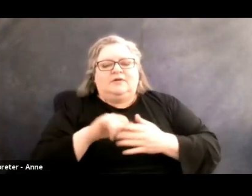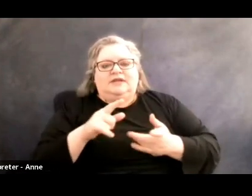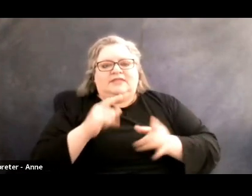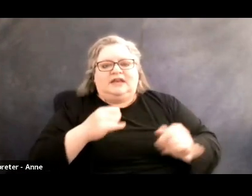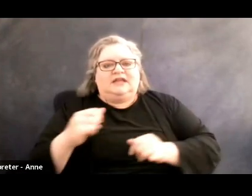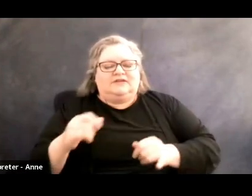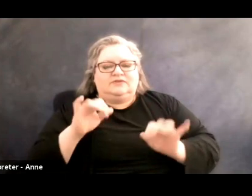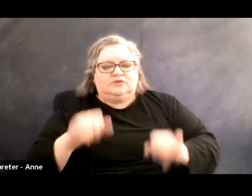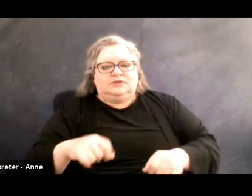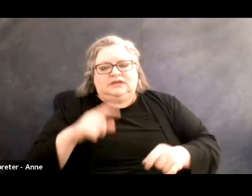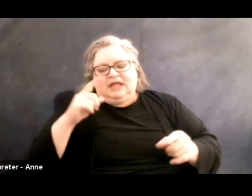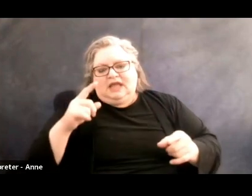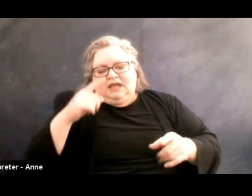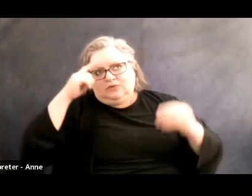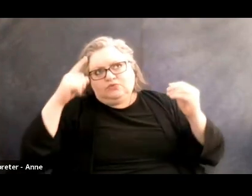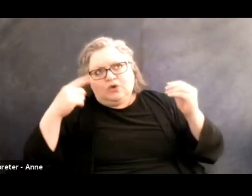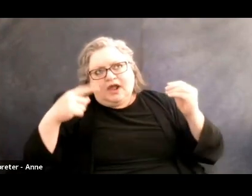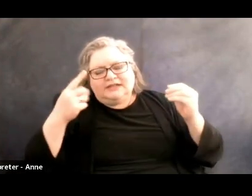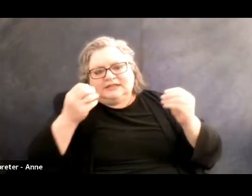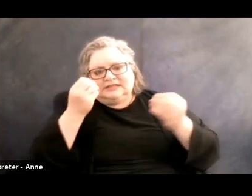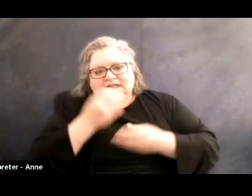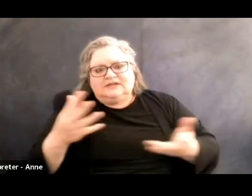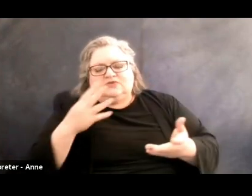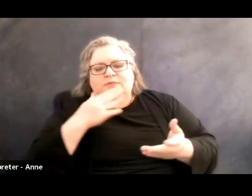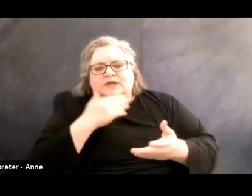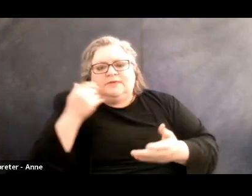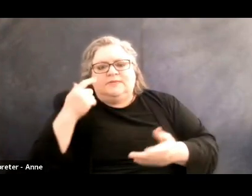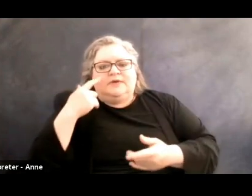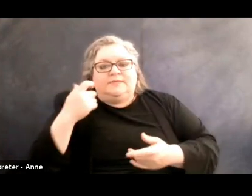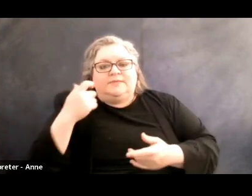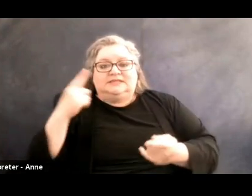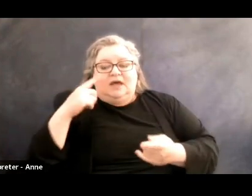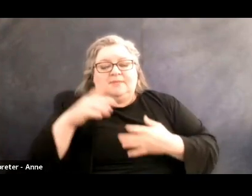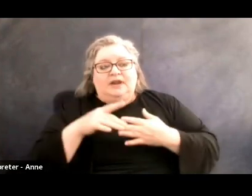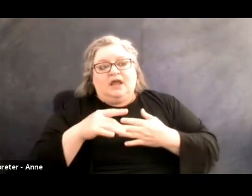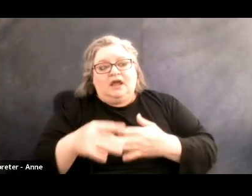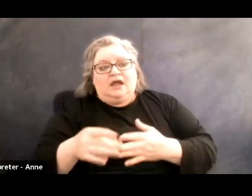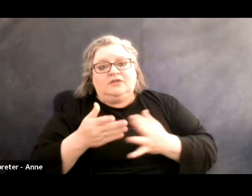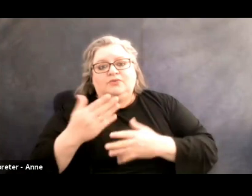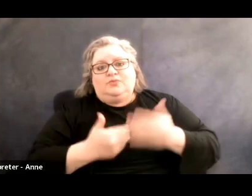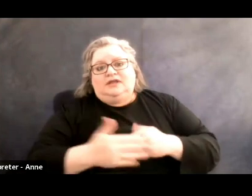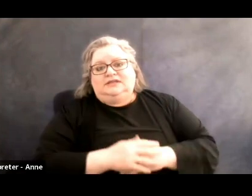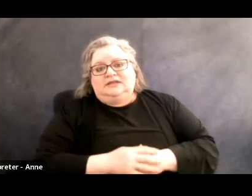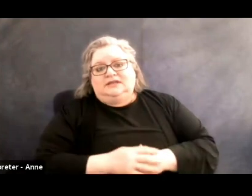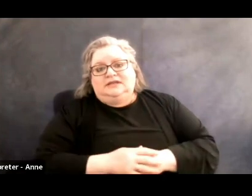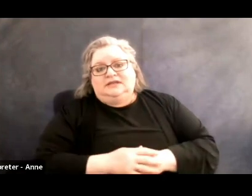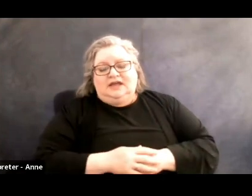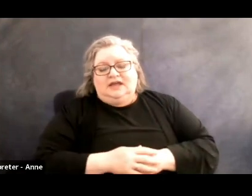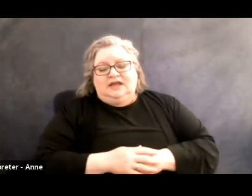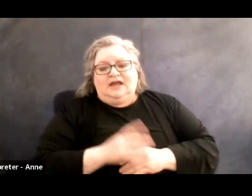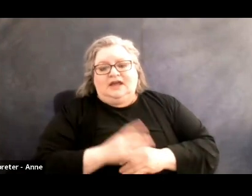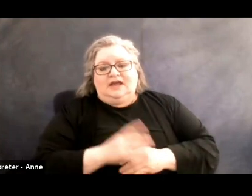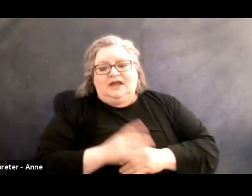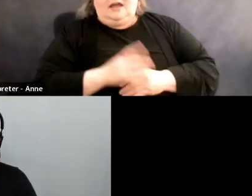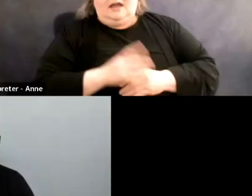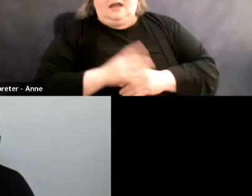individuals are able to process the information better because they have someone walking them through the process. They're really able to prioritize